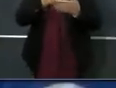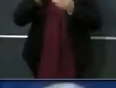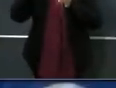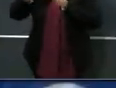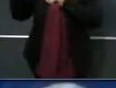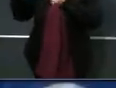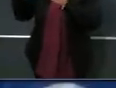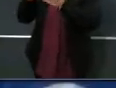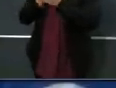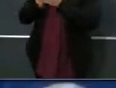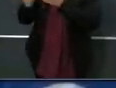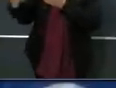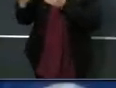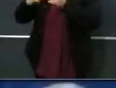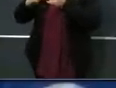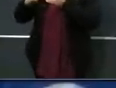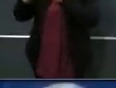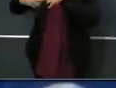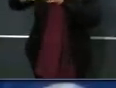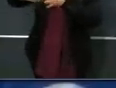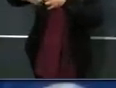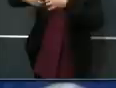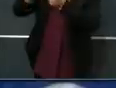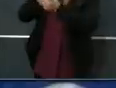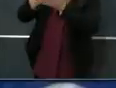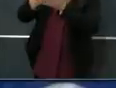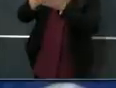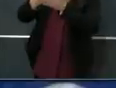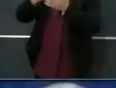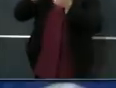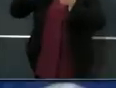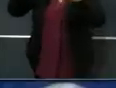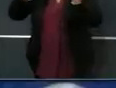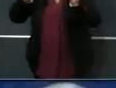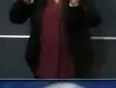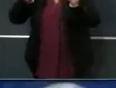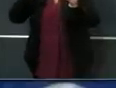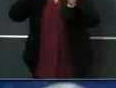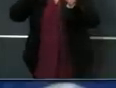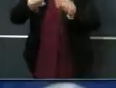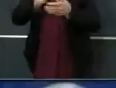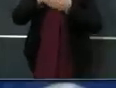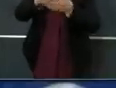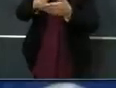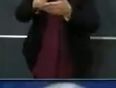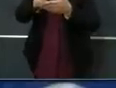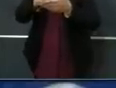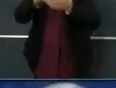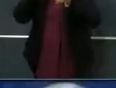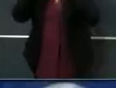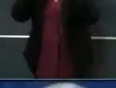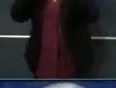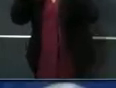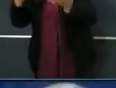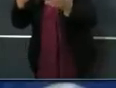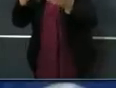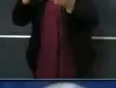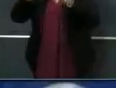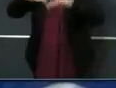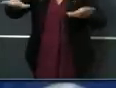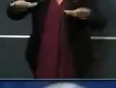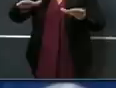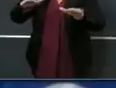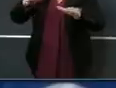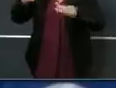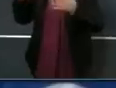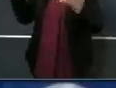sprint to create the opportunity to provide tens of thousands of additional units, laptops,